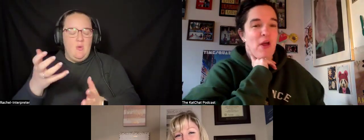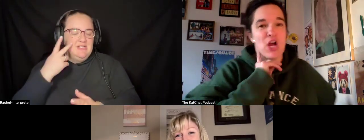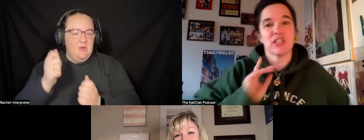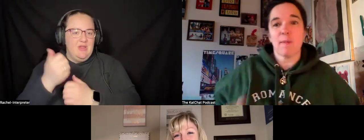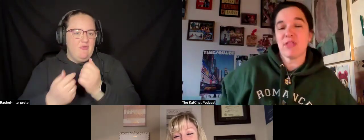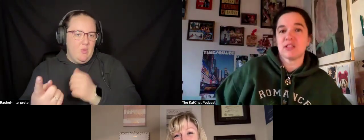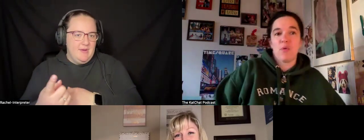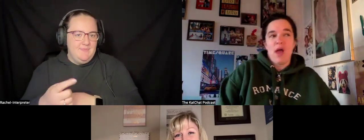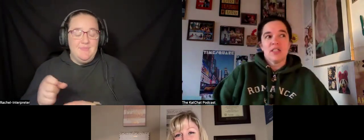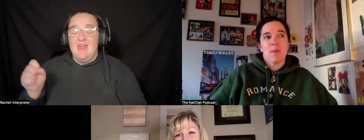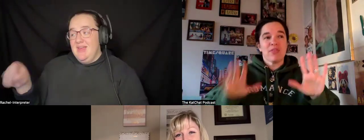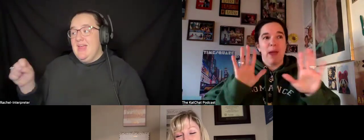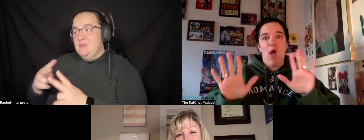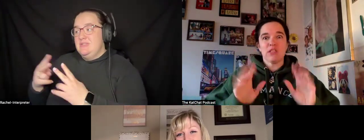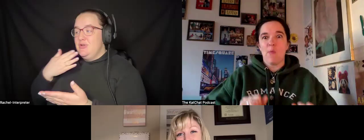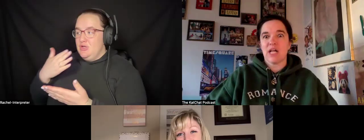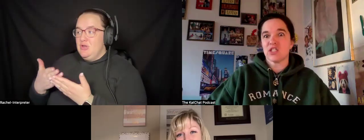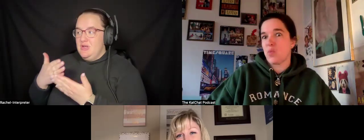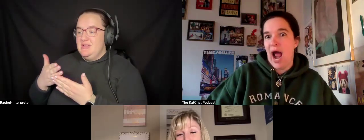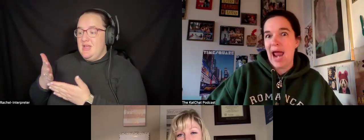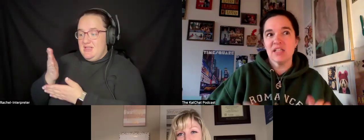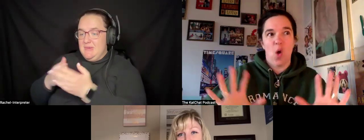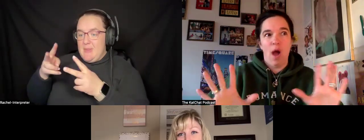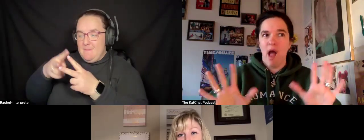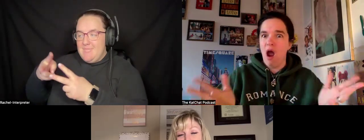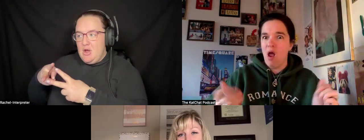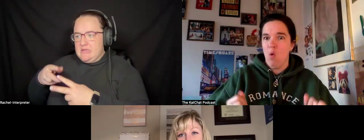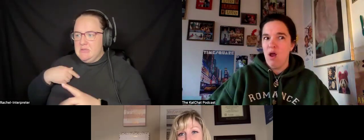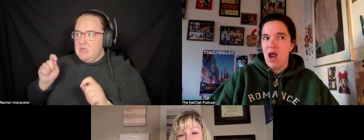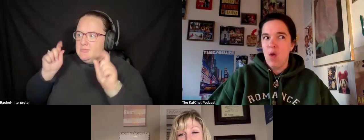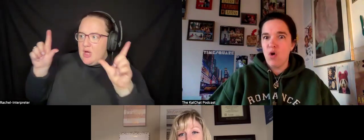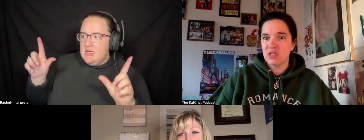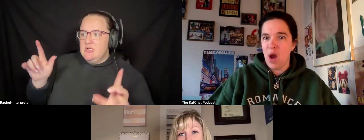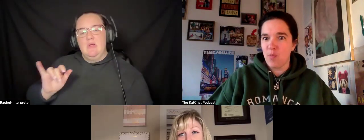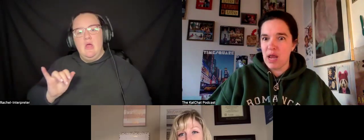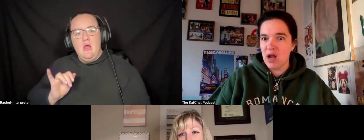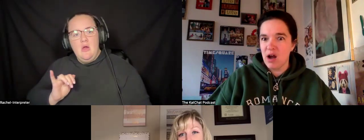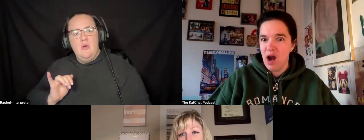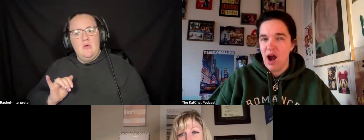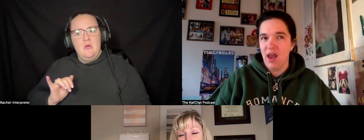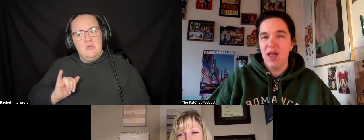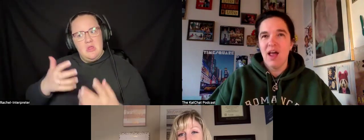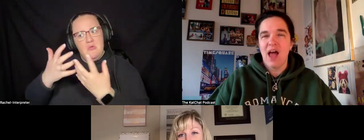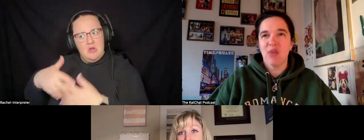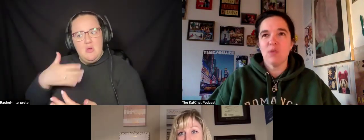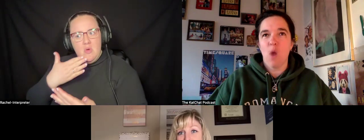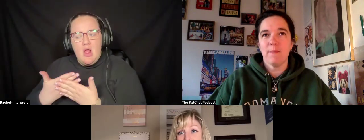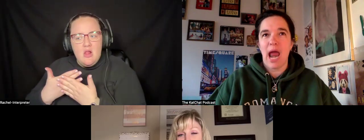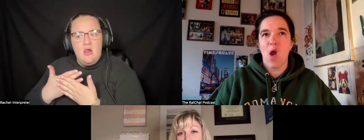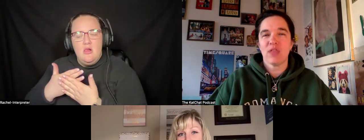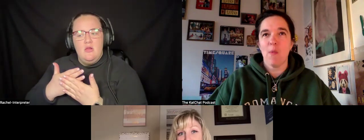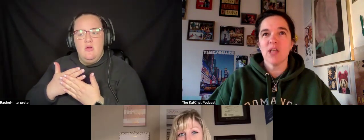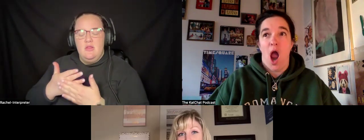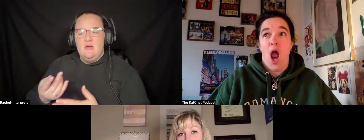Yeah, it was very good. Some of the parents I was surprised on the it worked out pretty good. The